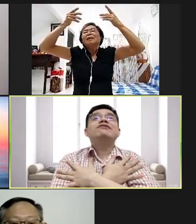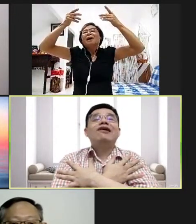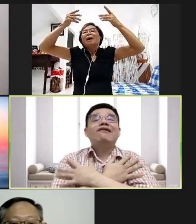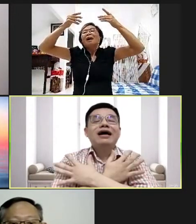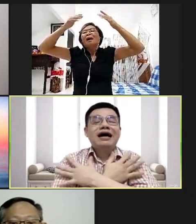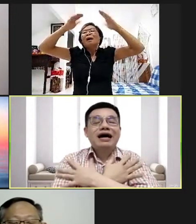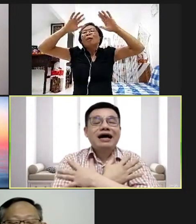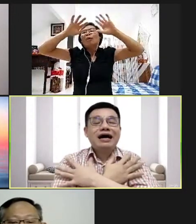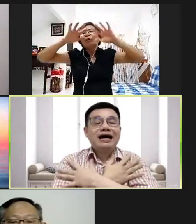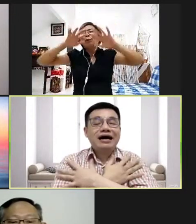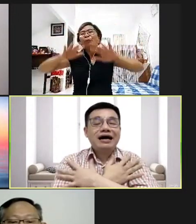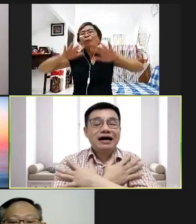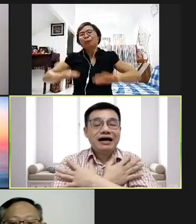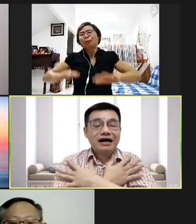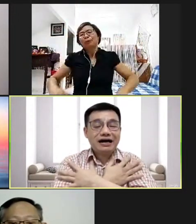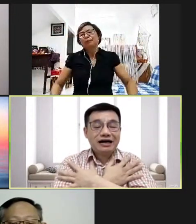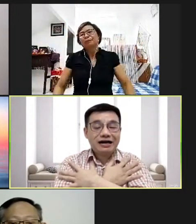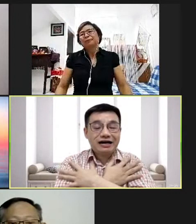and breathe out.